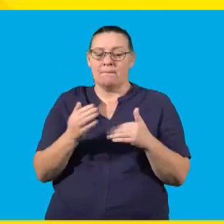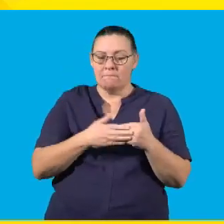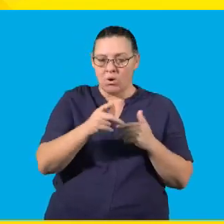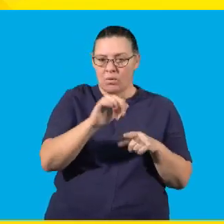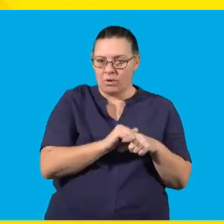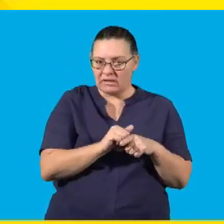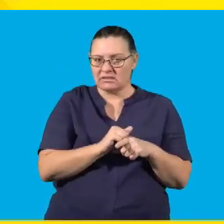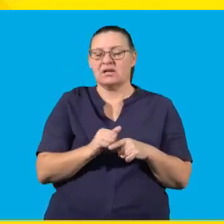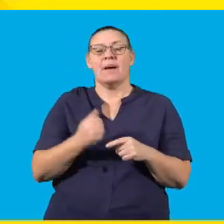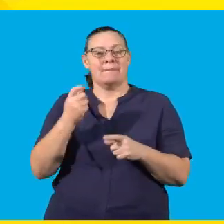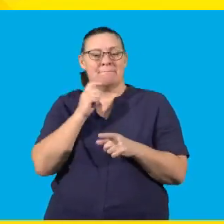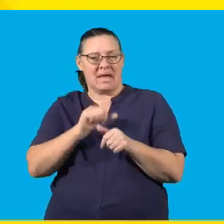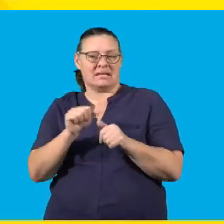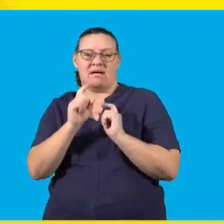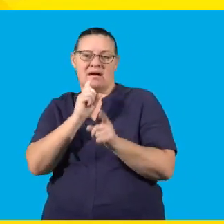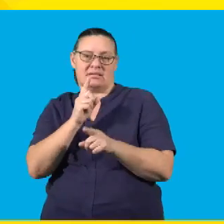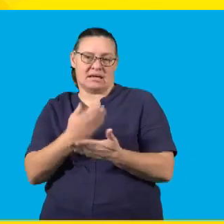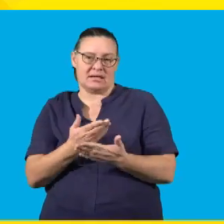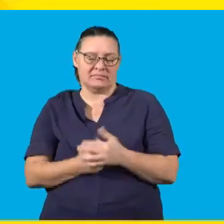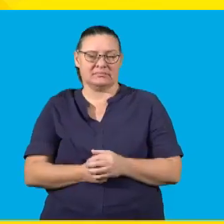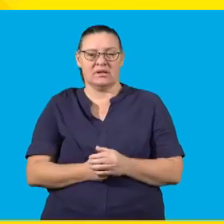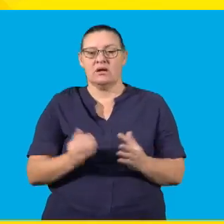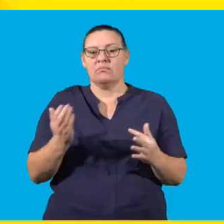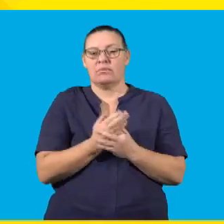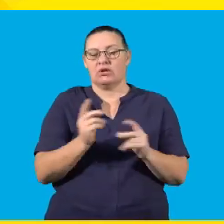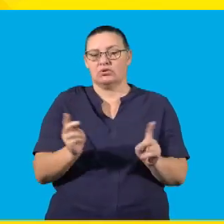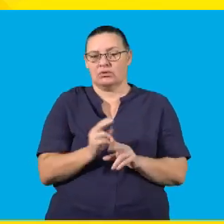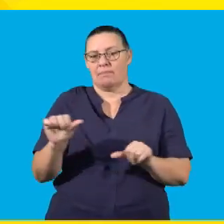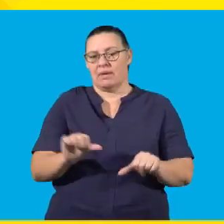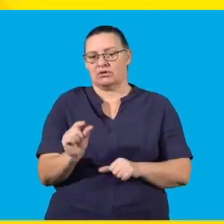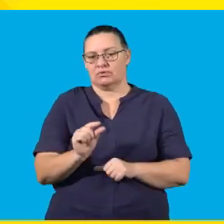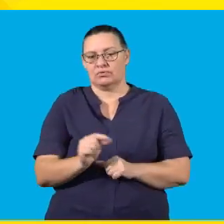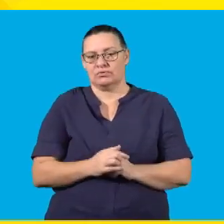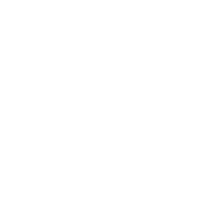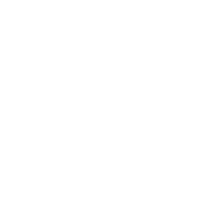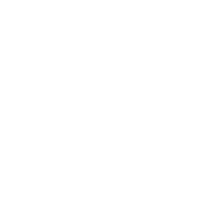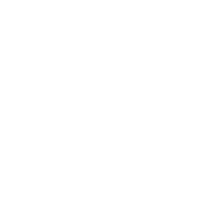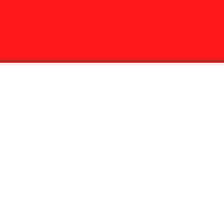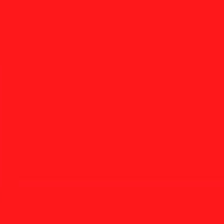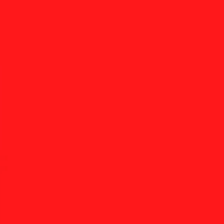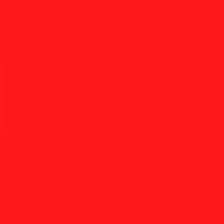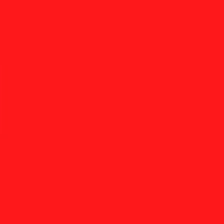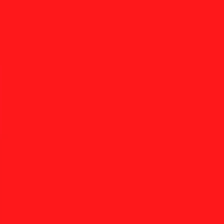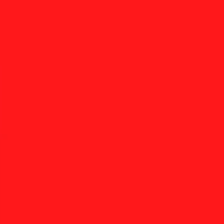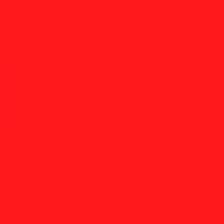better the more you practice past paper exams. Okay, we'll take a quick break and we're back after this.